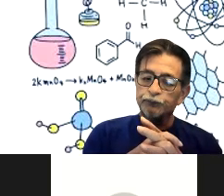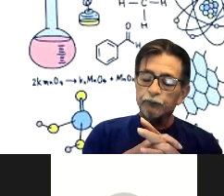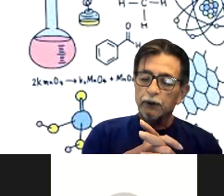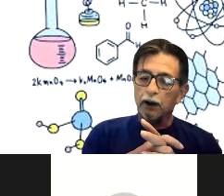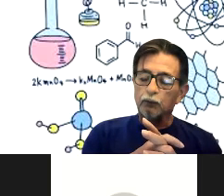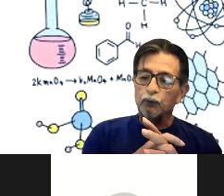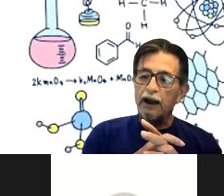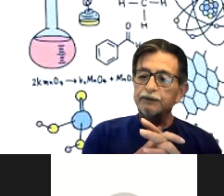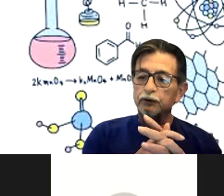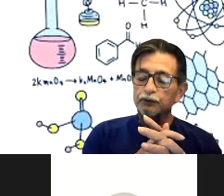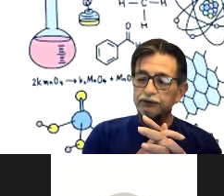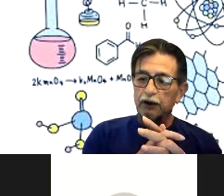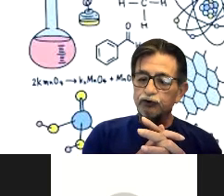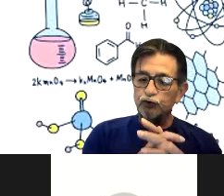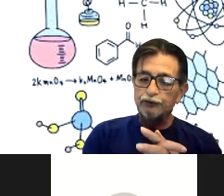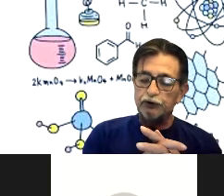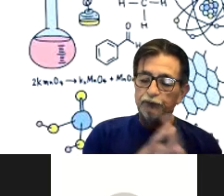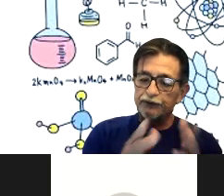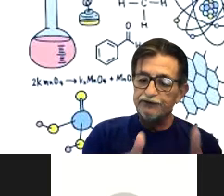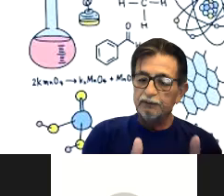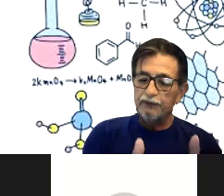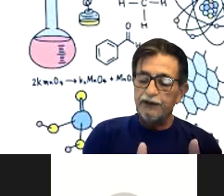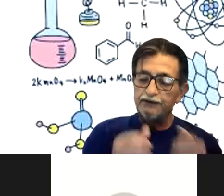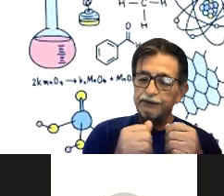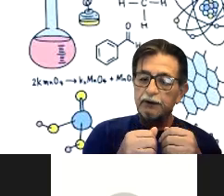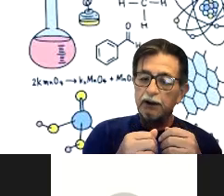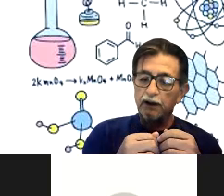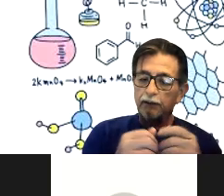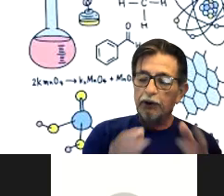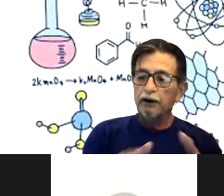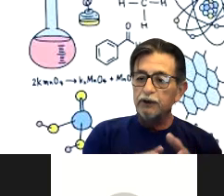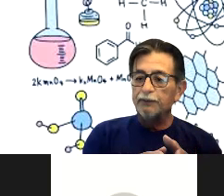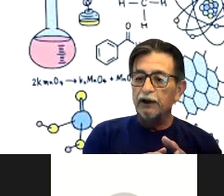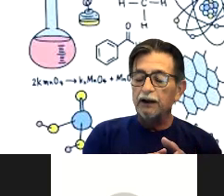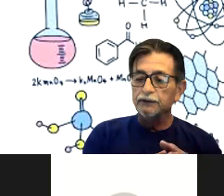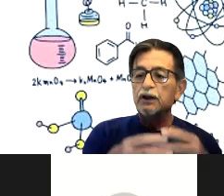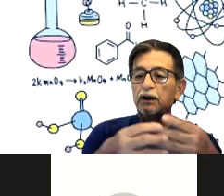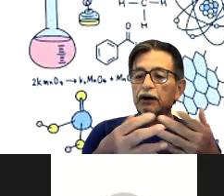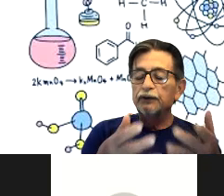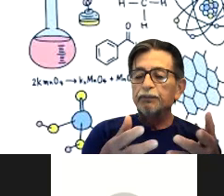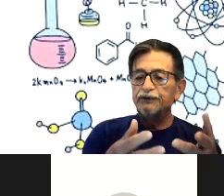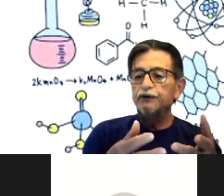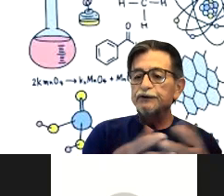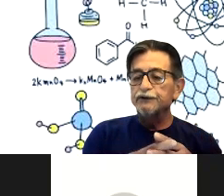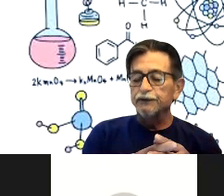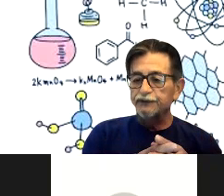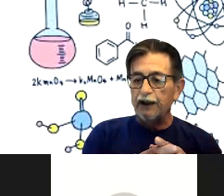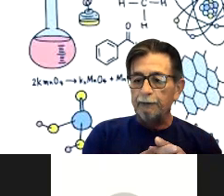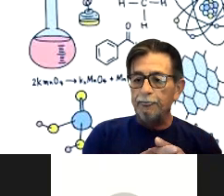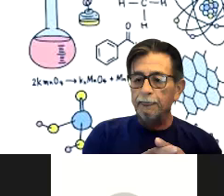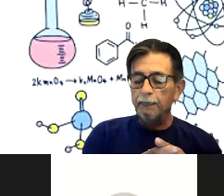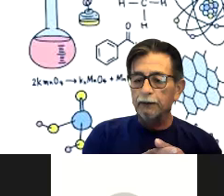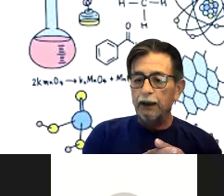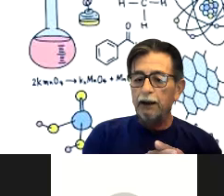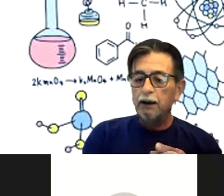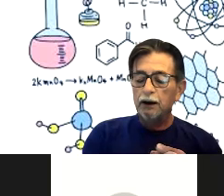to write the Lewis dot structure for some of these polyatomic ions. The procedures are the